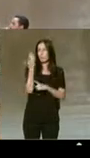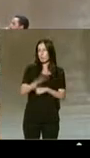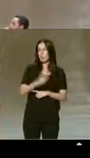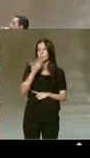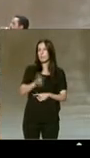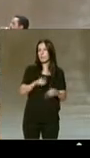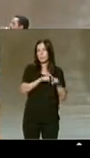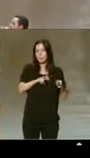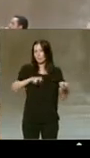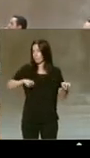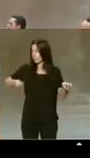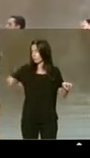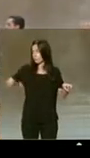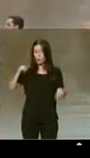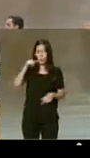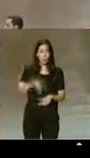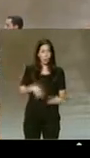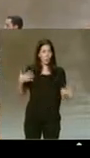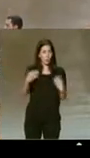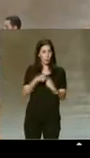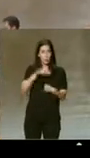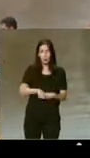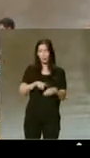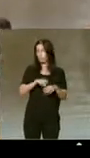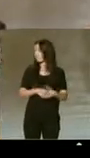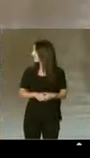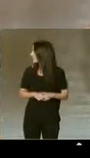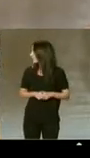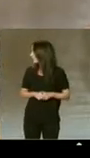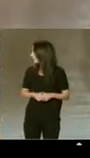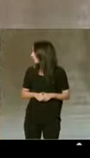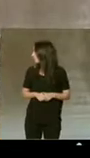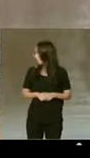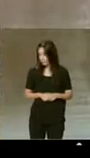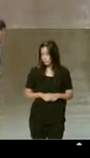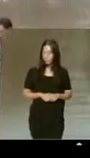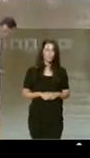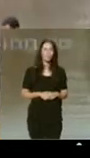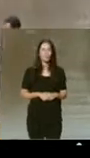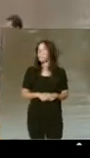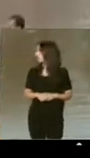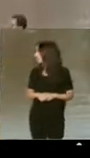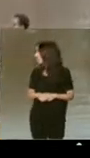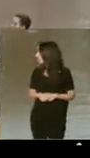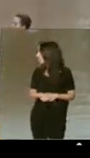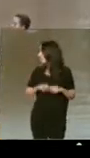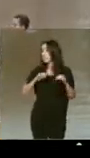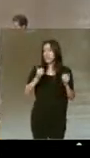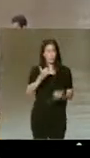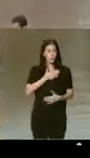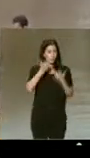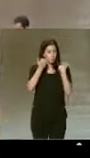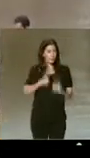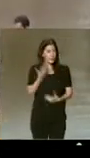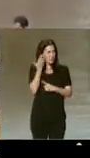as the conference. And I'm going to start by introducing the members of this panel. I'll start